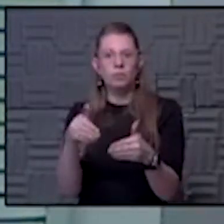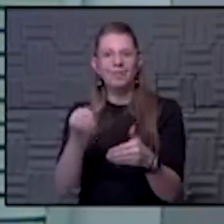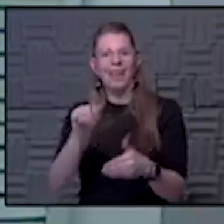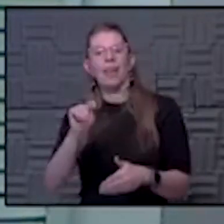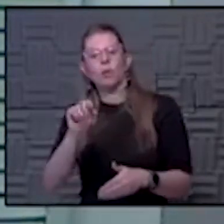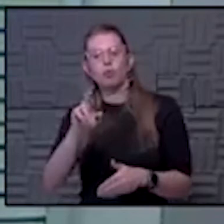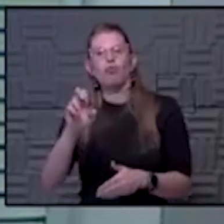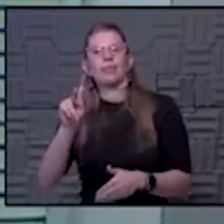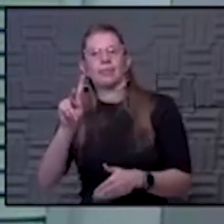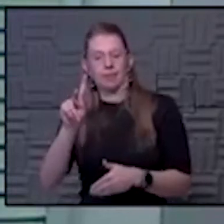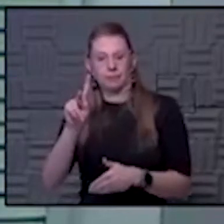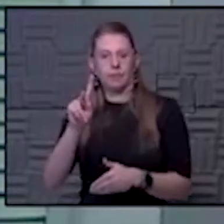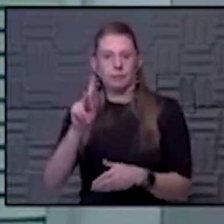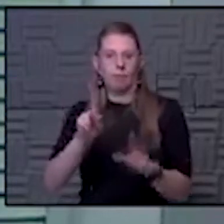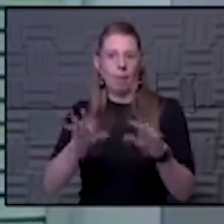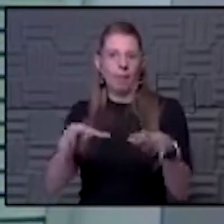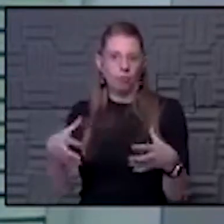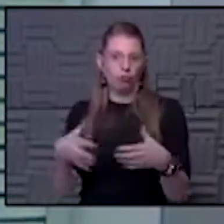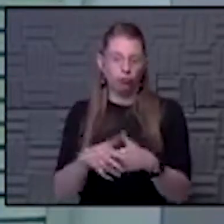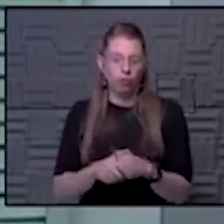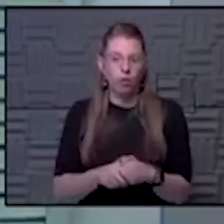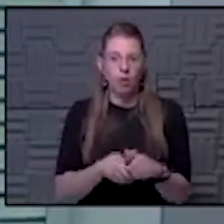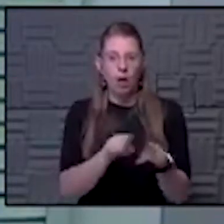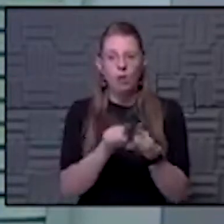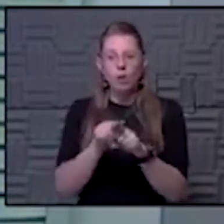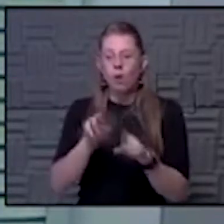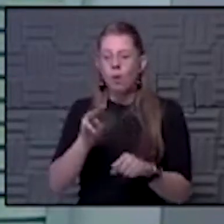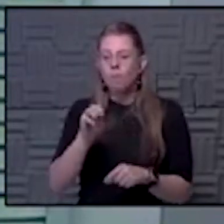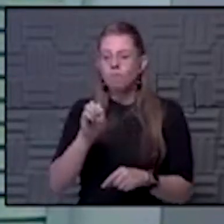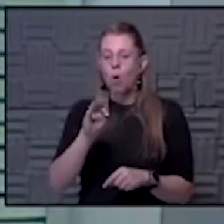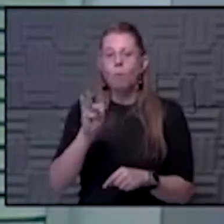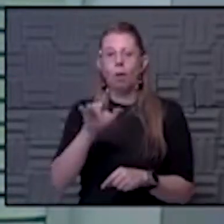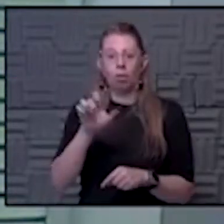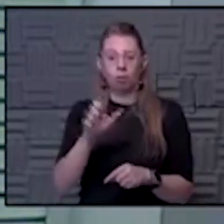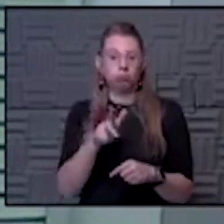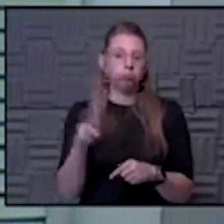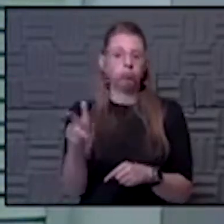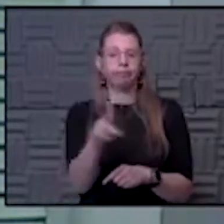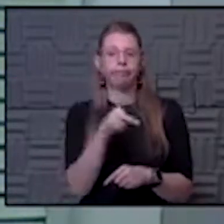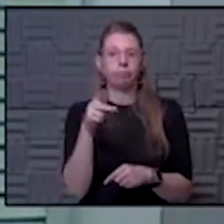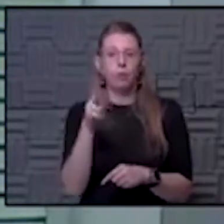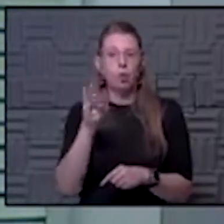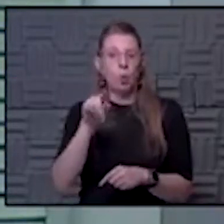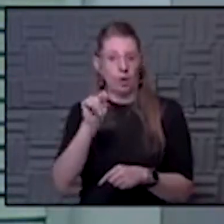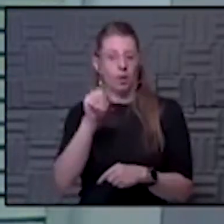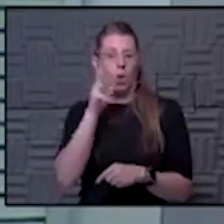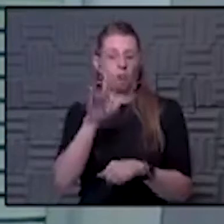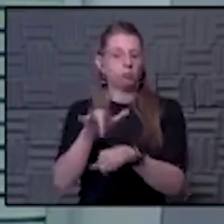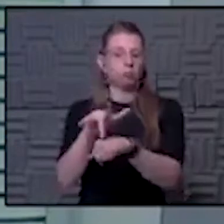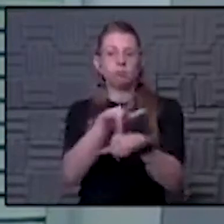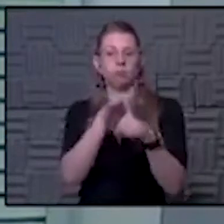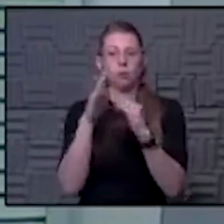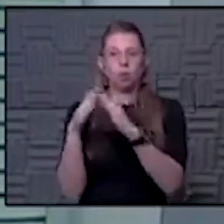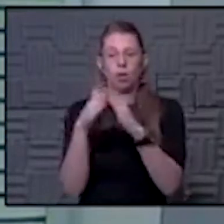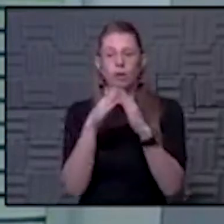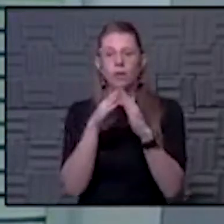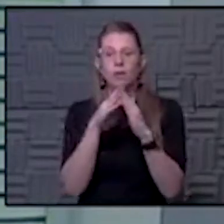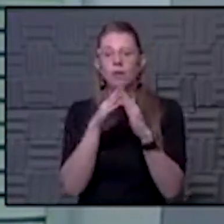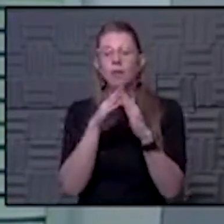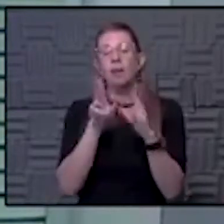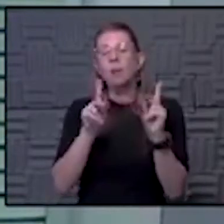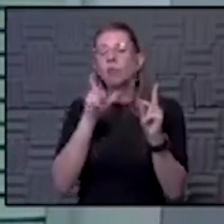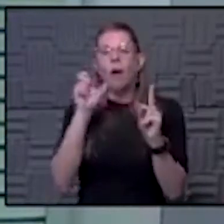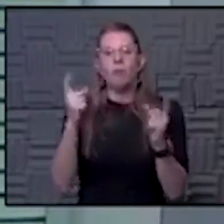populations. Also, we'll have mobile units that will go out to the communities rather than to have people